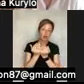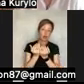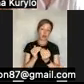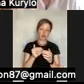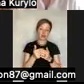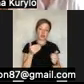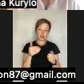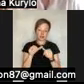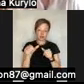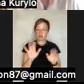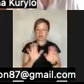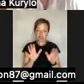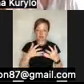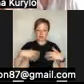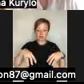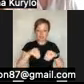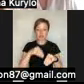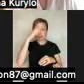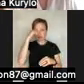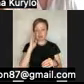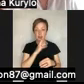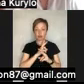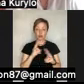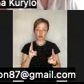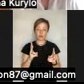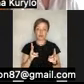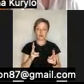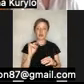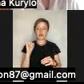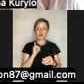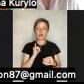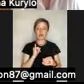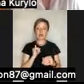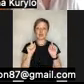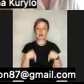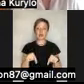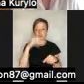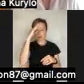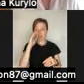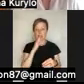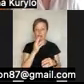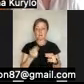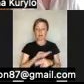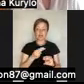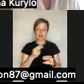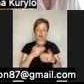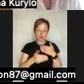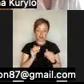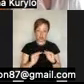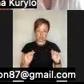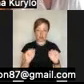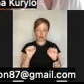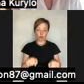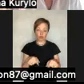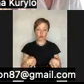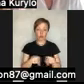as the segregated category we the parents those who are the parents and the parents